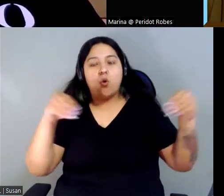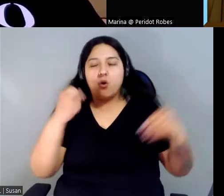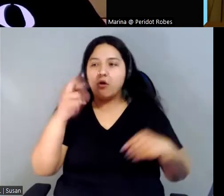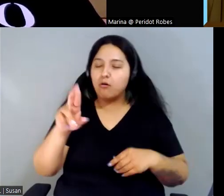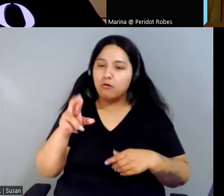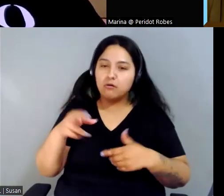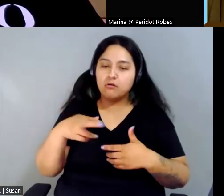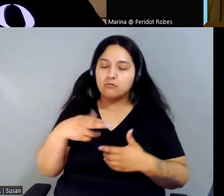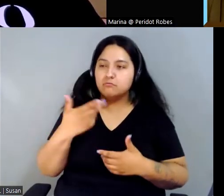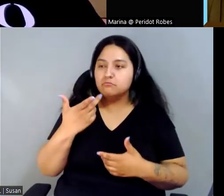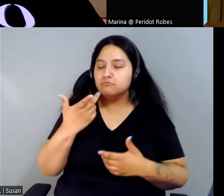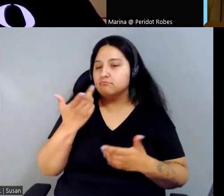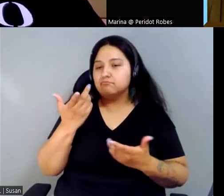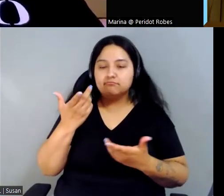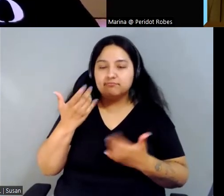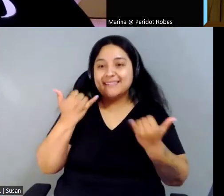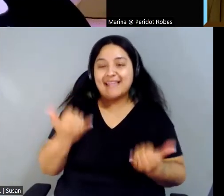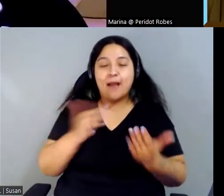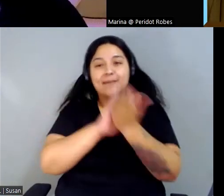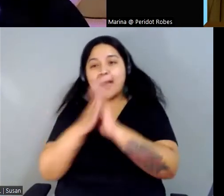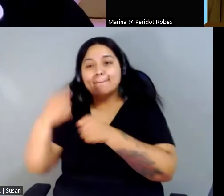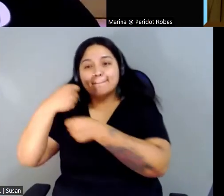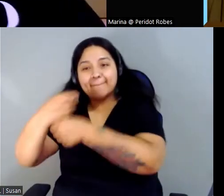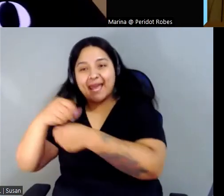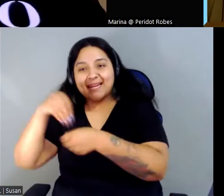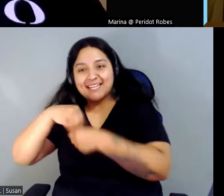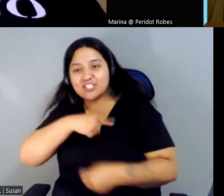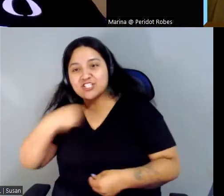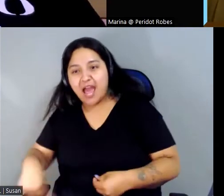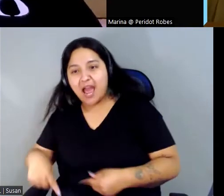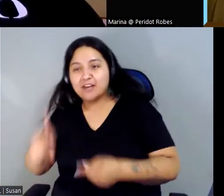in China so we can have, 3,000 pieces.